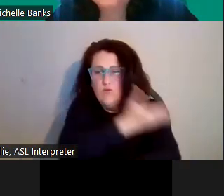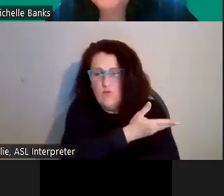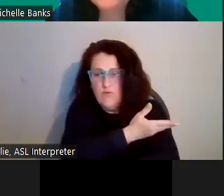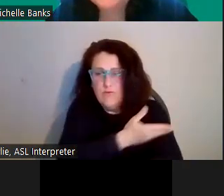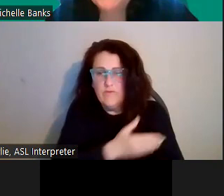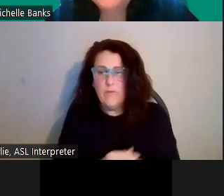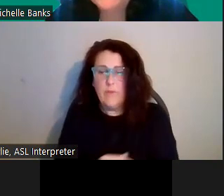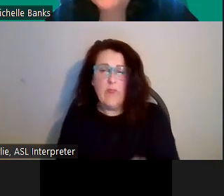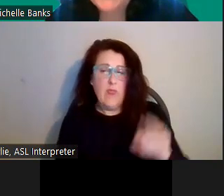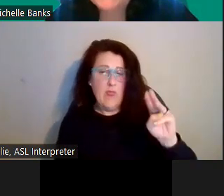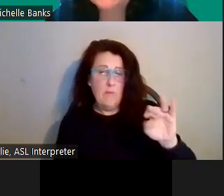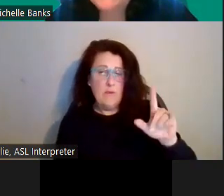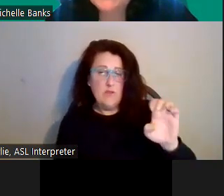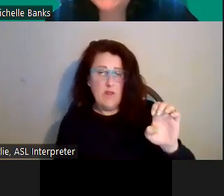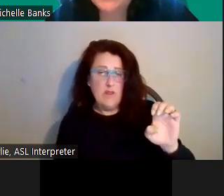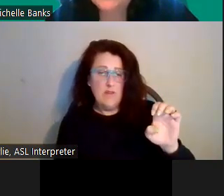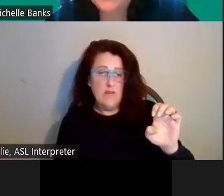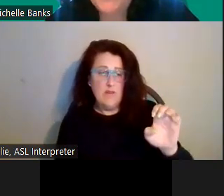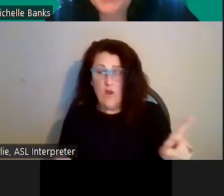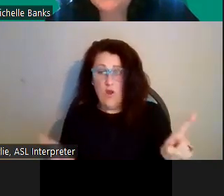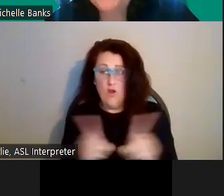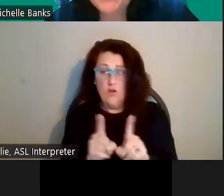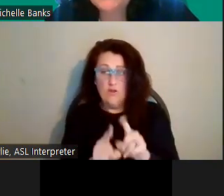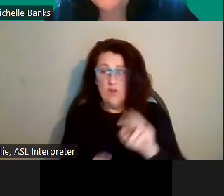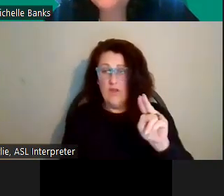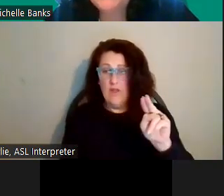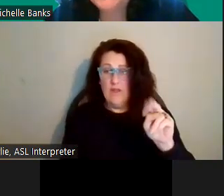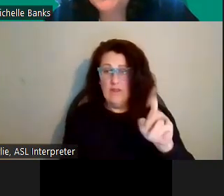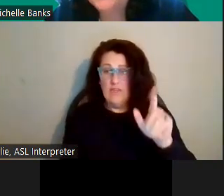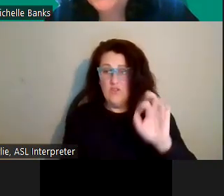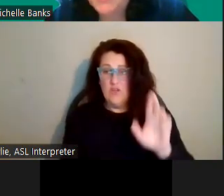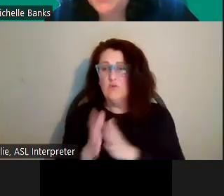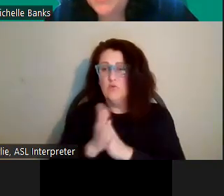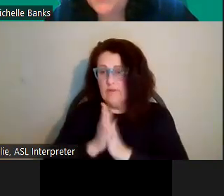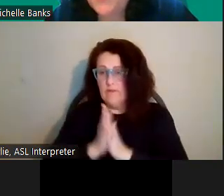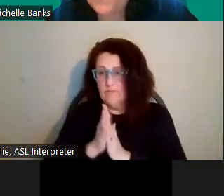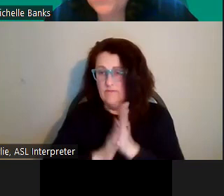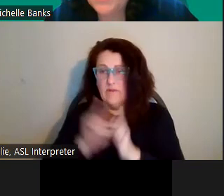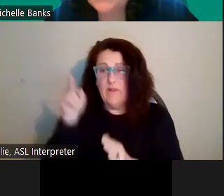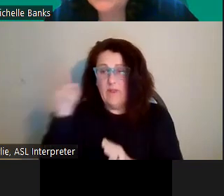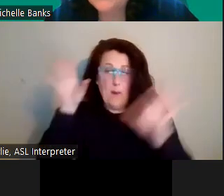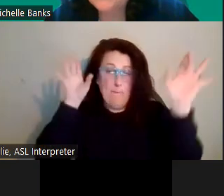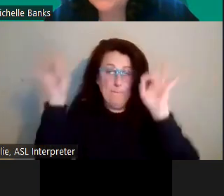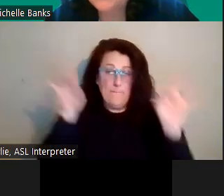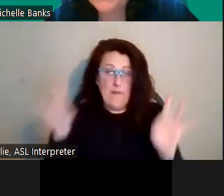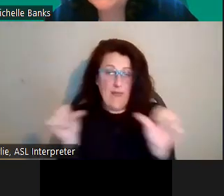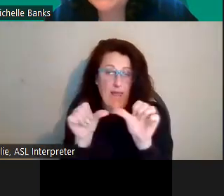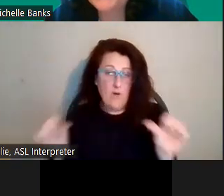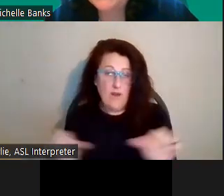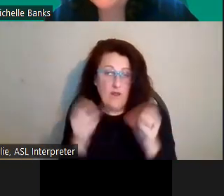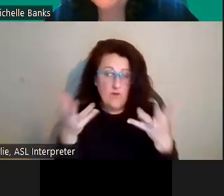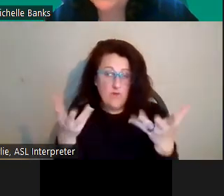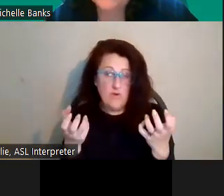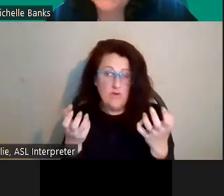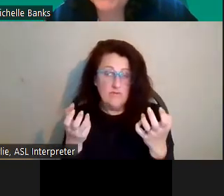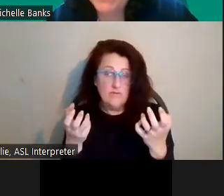Yeah, and this also is next gen driven. So they choose the area that they work in.